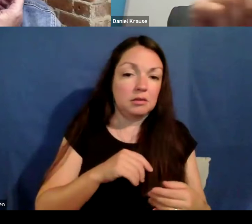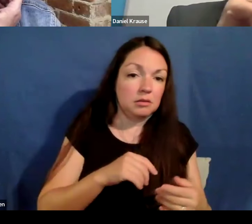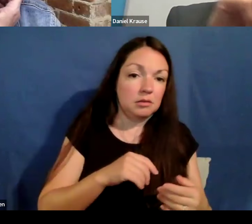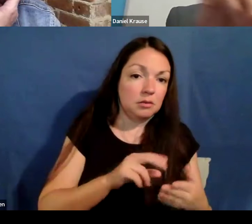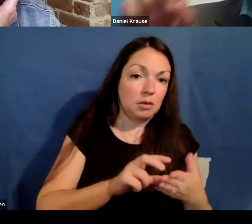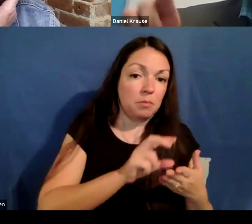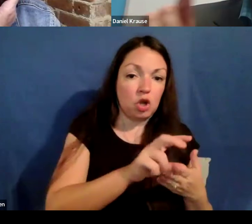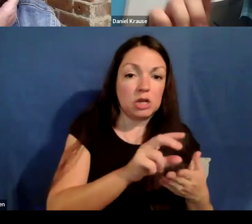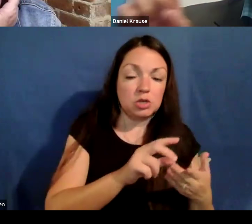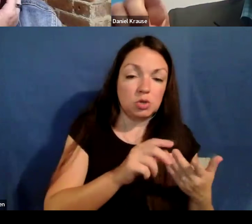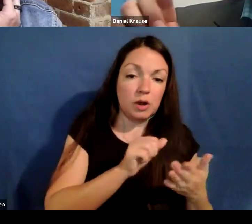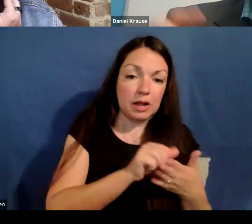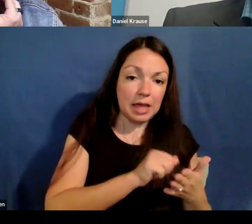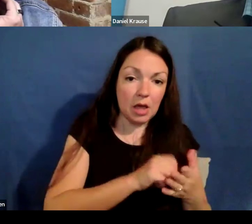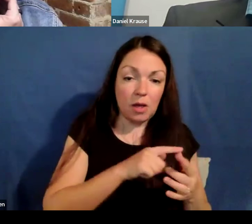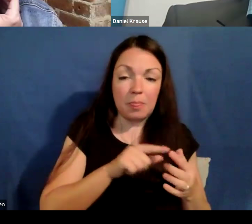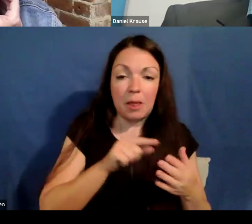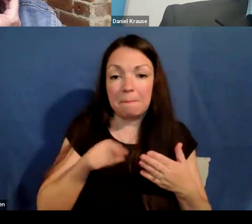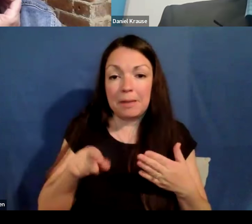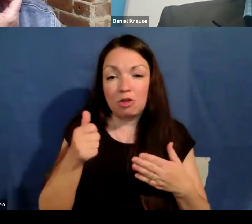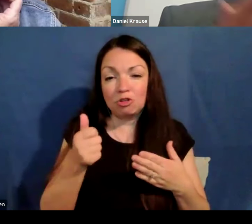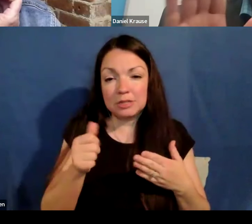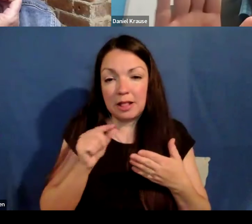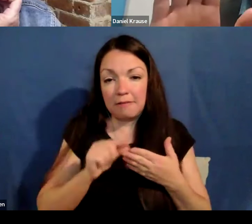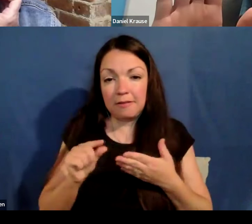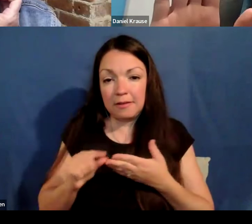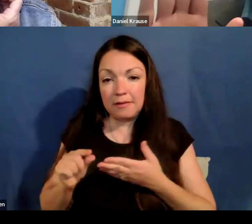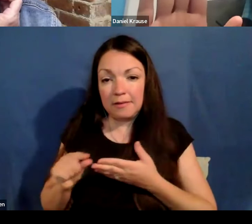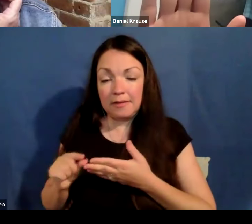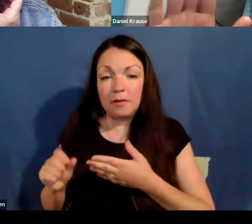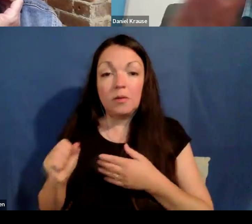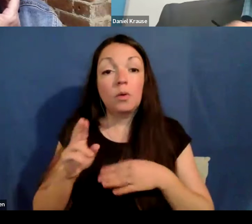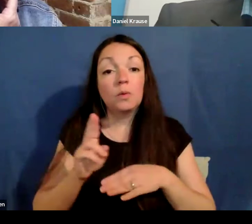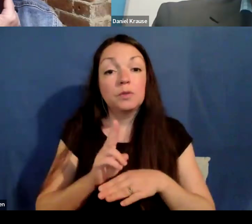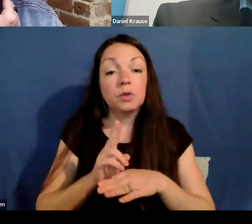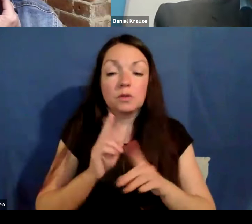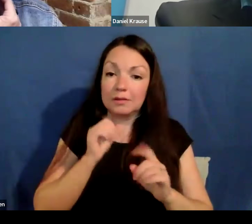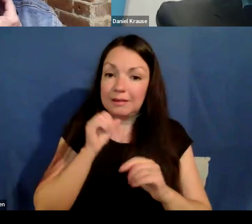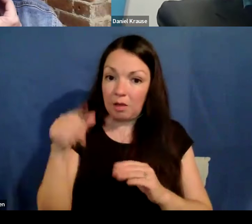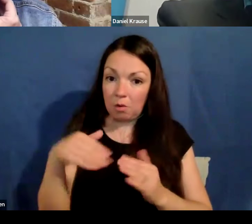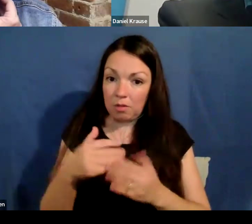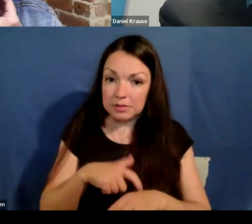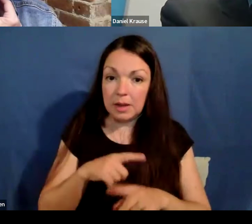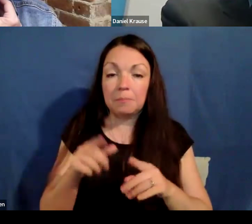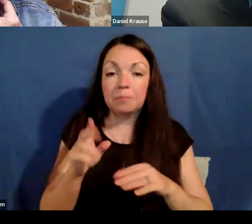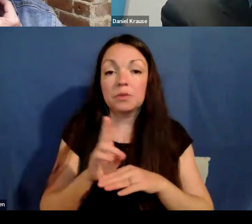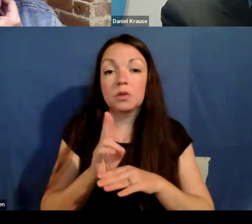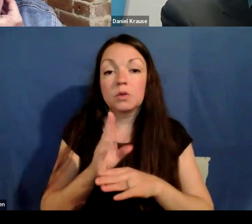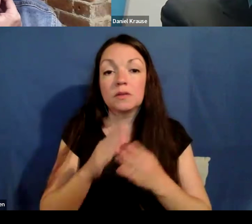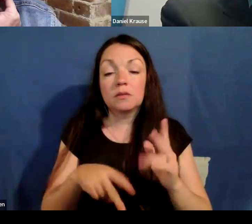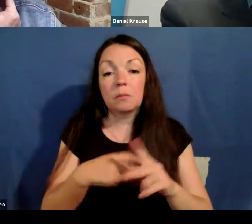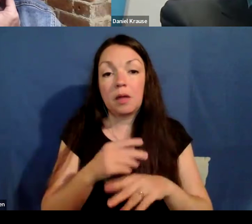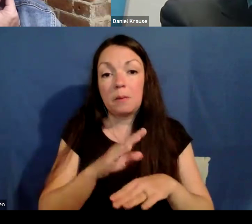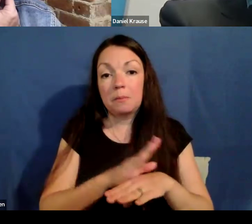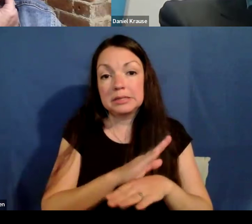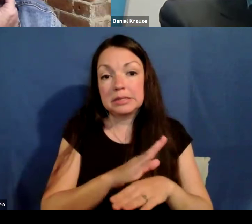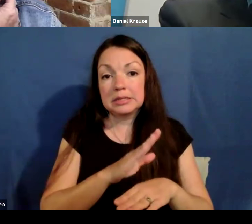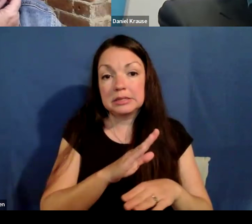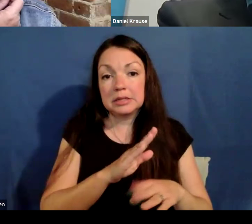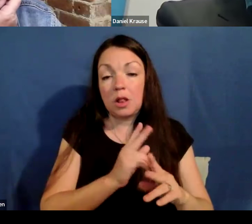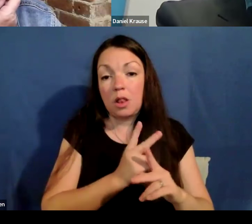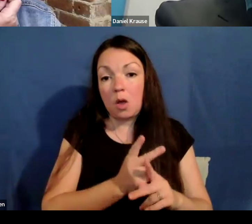and then paying yourself out a little bit at a time, or using, don't do this all the time, using some kind of business